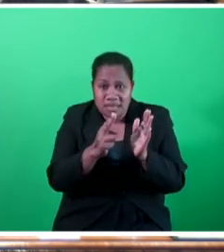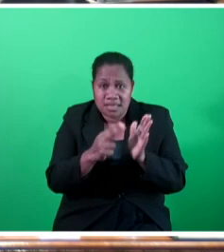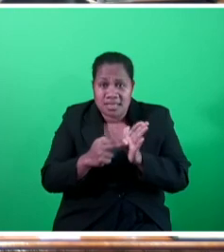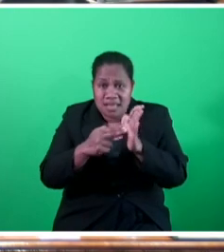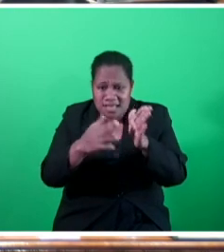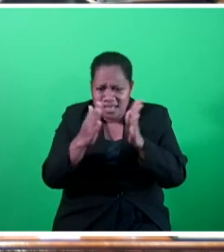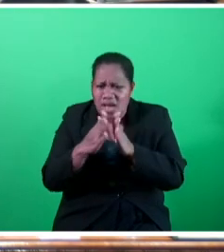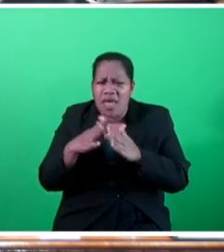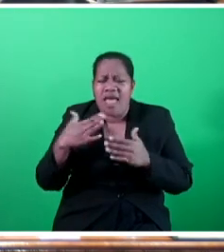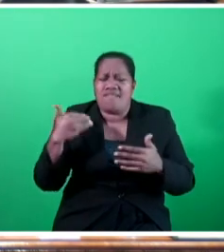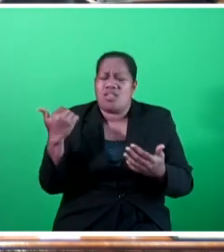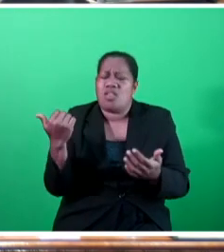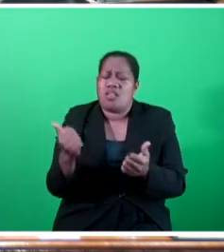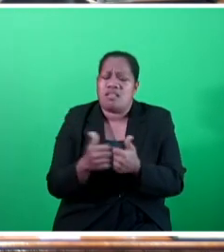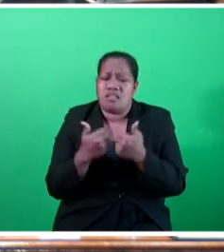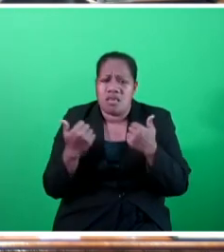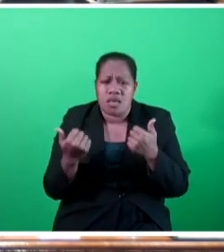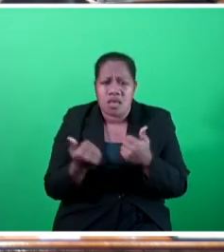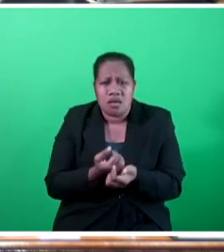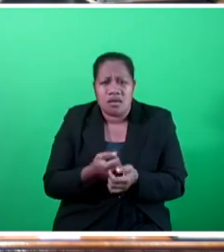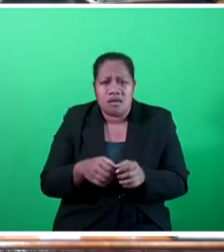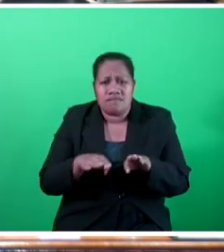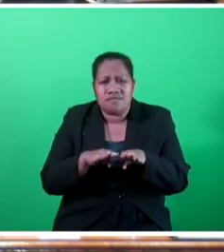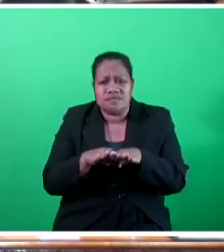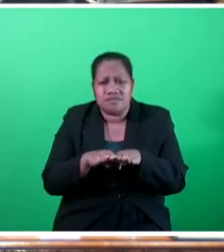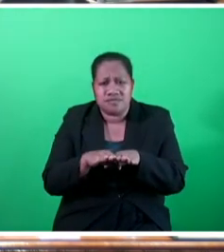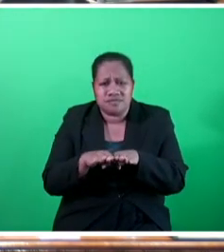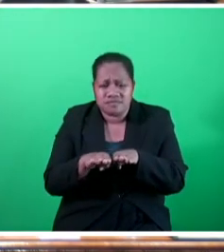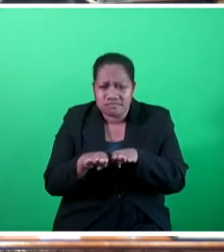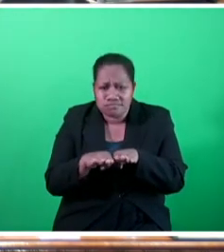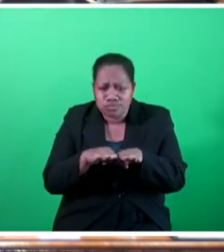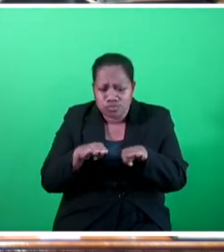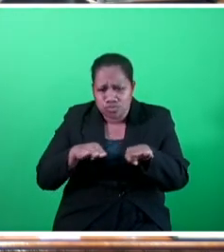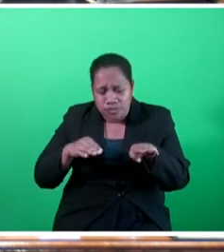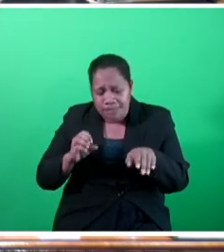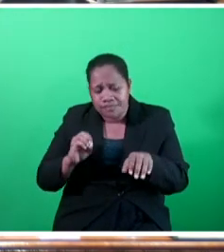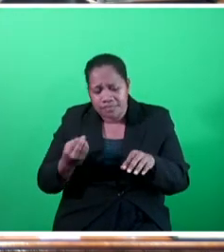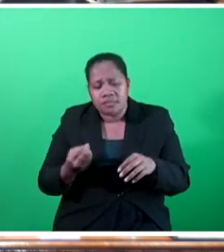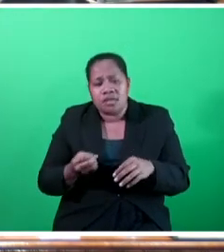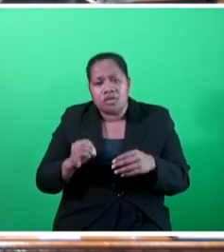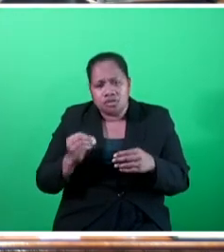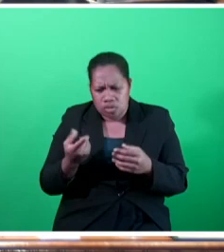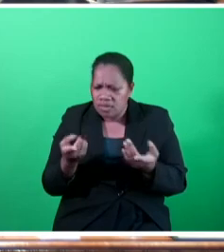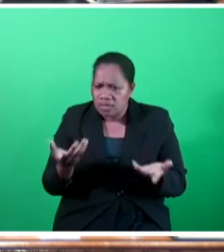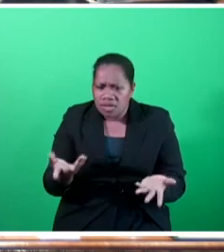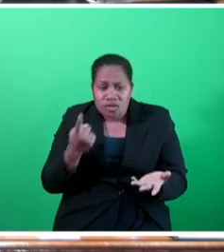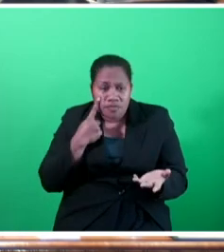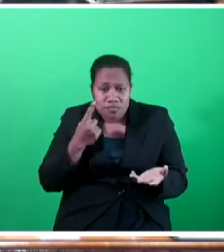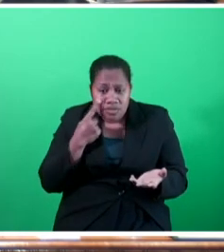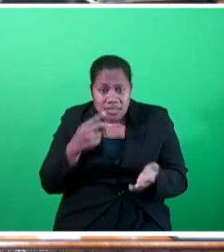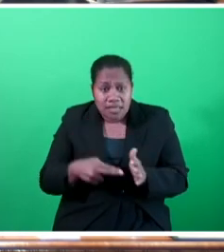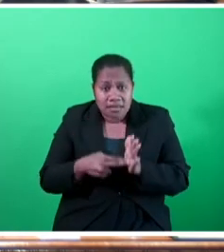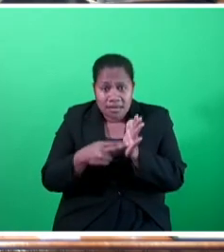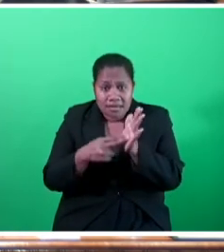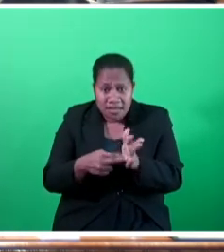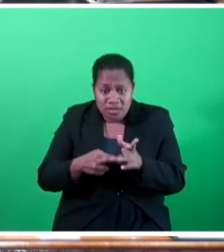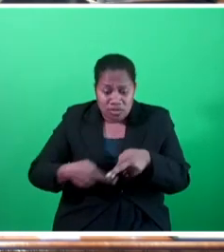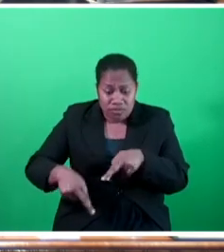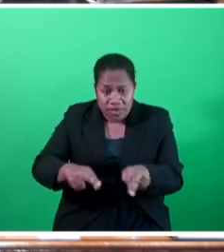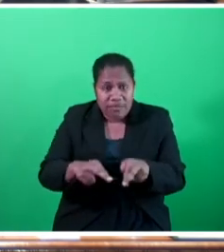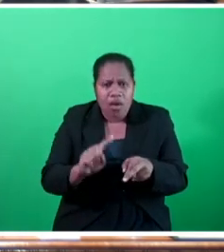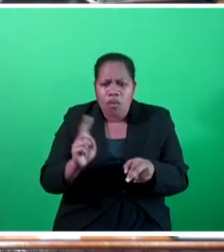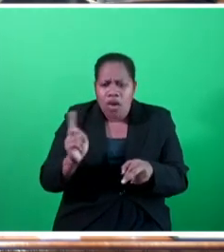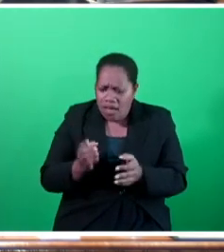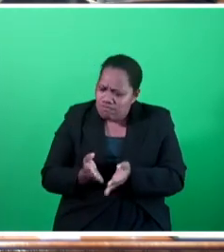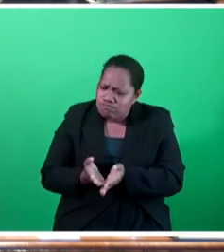I mean, you could actually have water taxis running along Nadi River. It's a source of livelihood for people who live along those rivers, those villages. They can